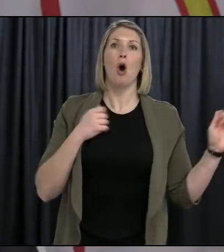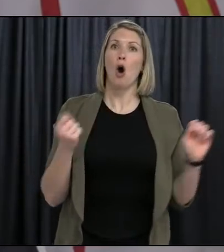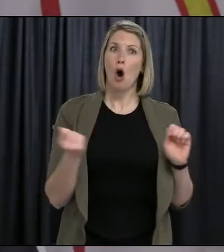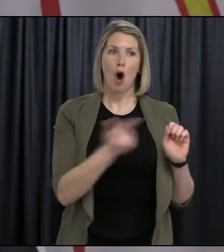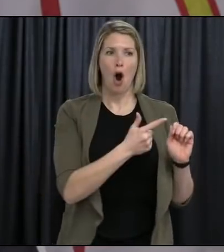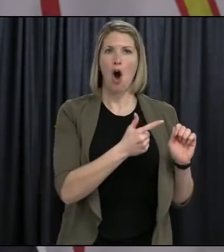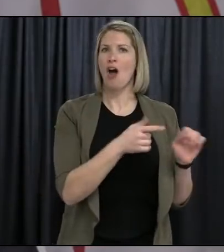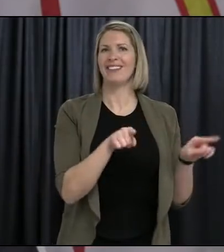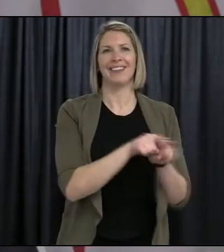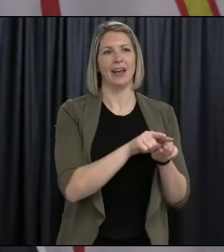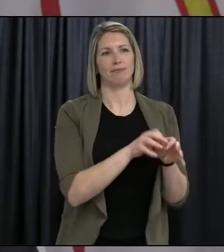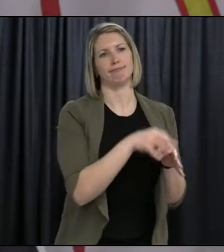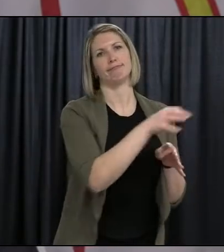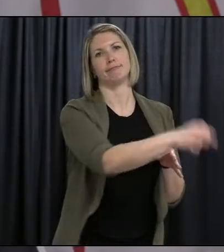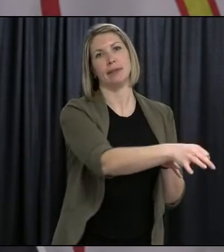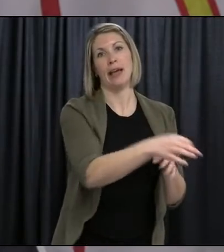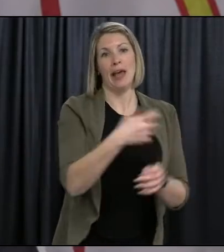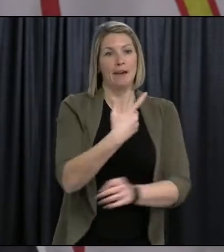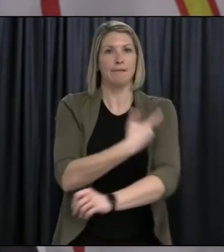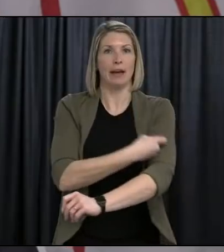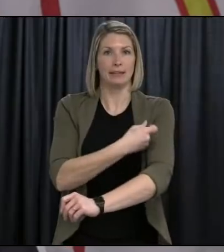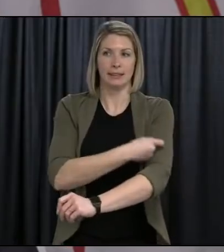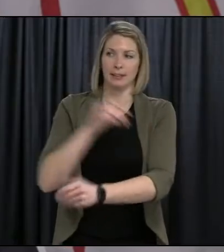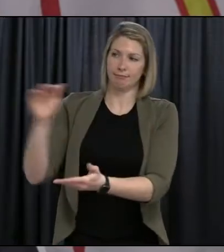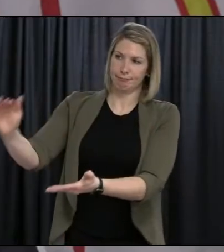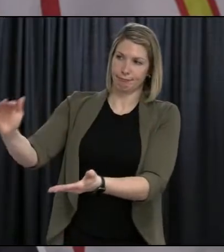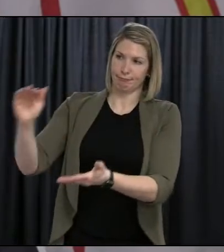has unfortunately